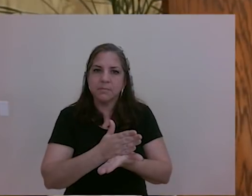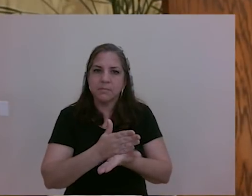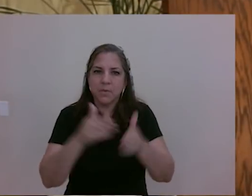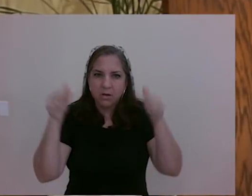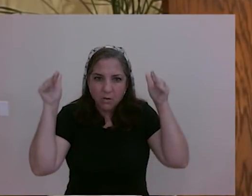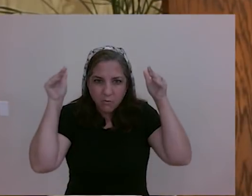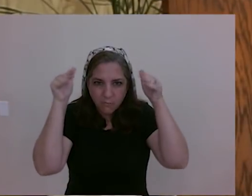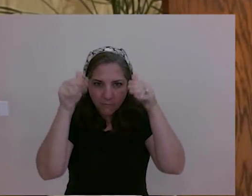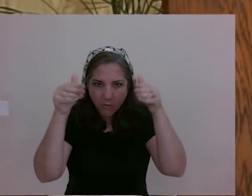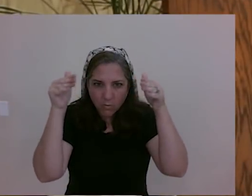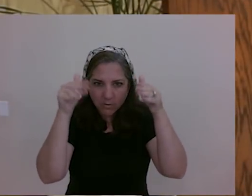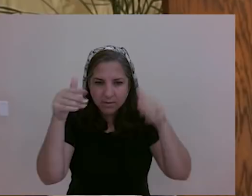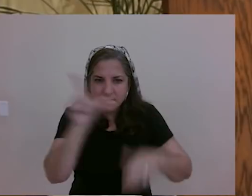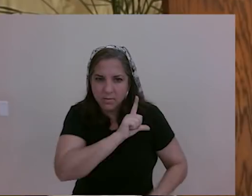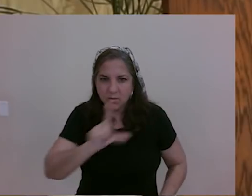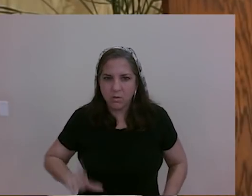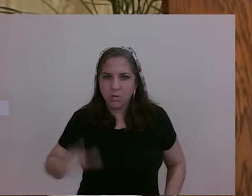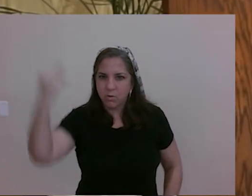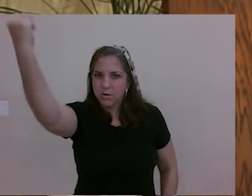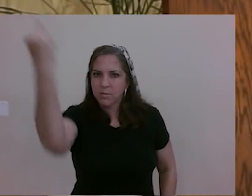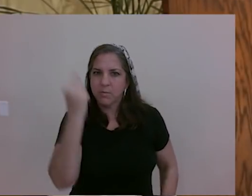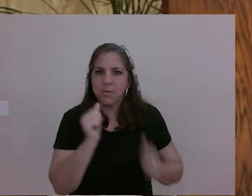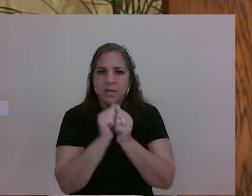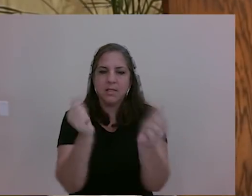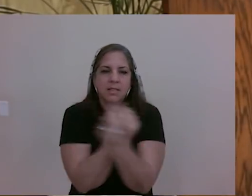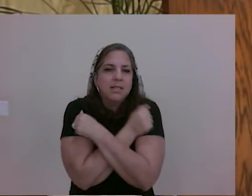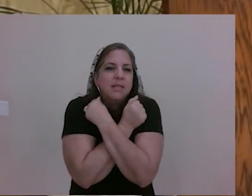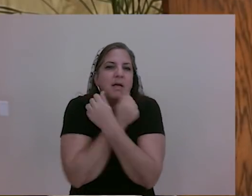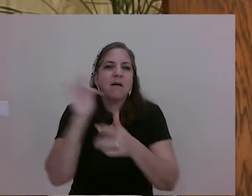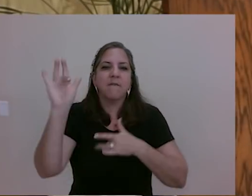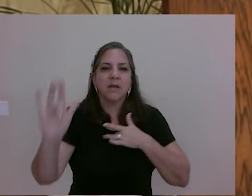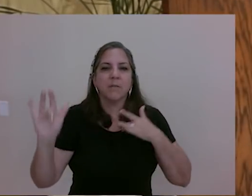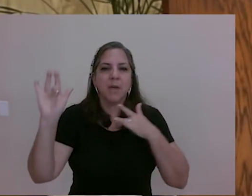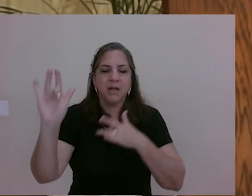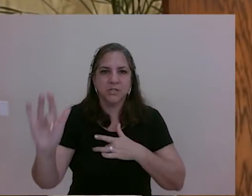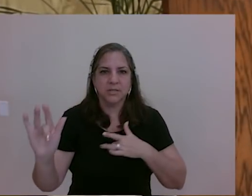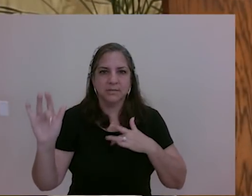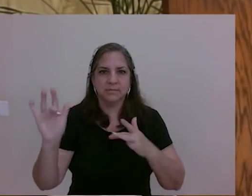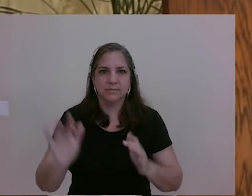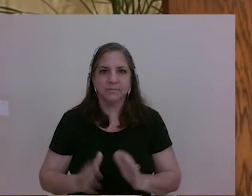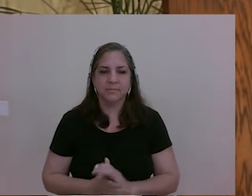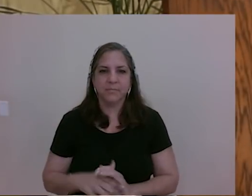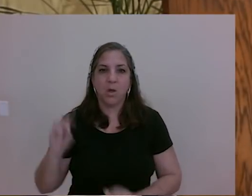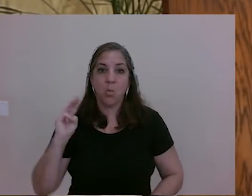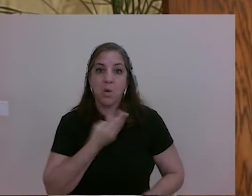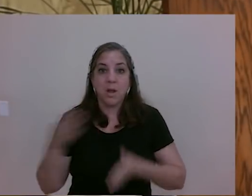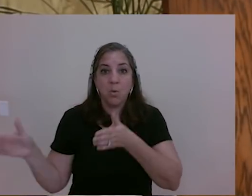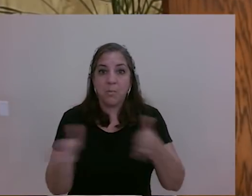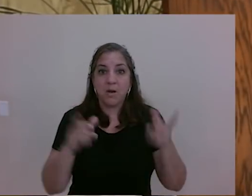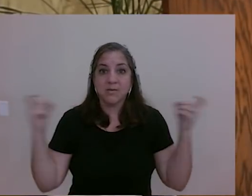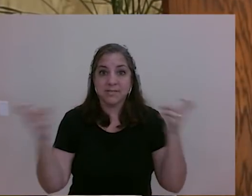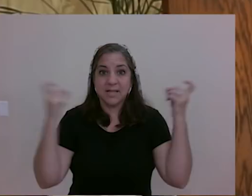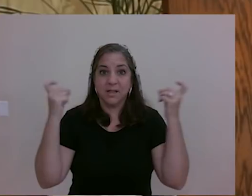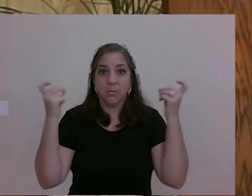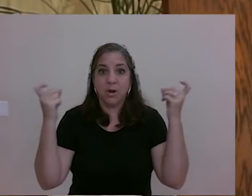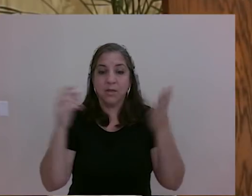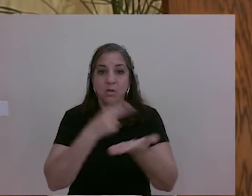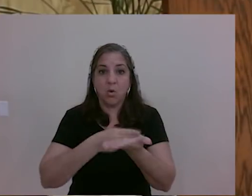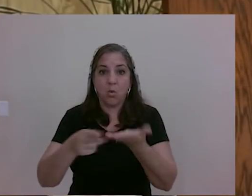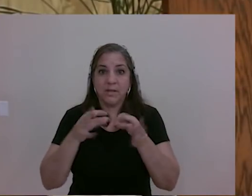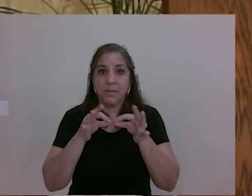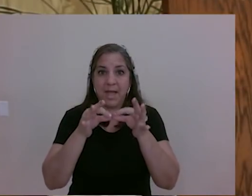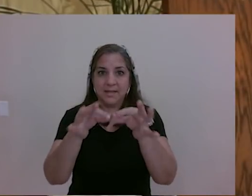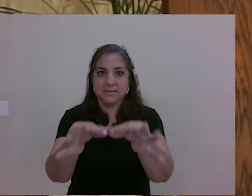on the Lord who comes to us with great love and compassion. As we prepare to celebrate this Holy